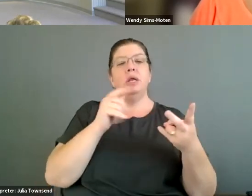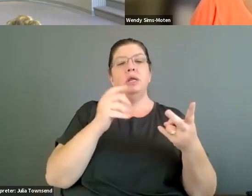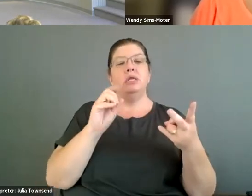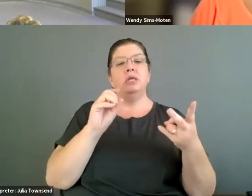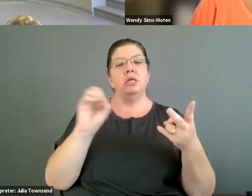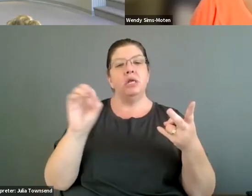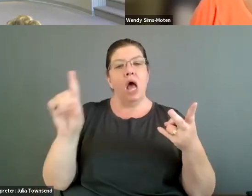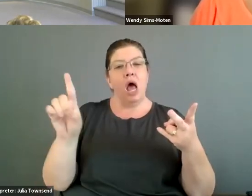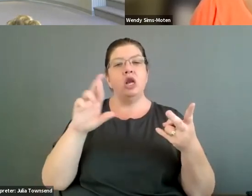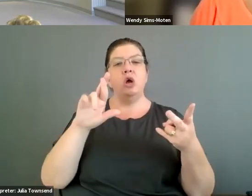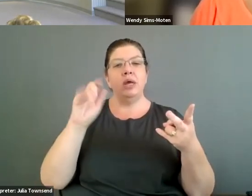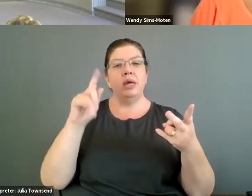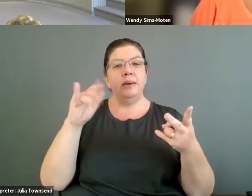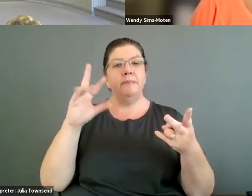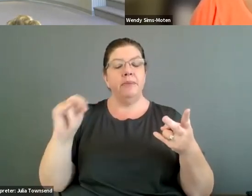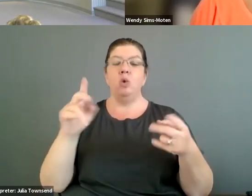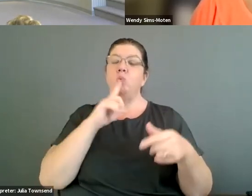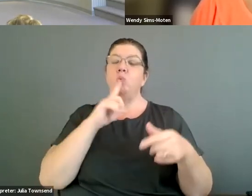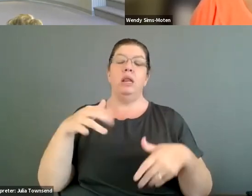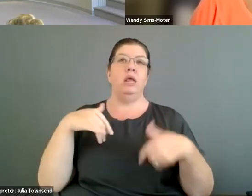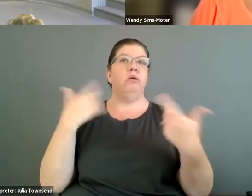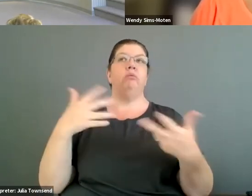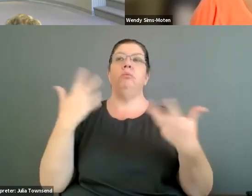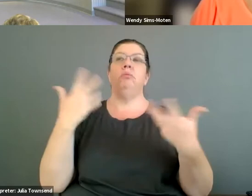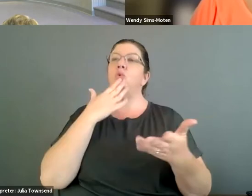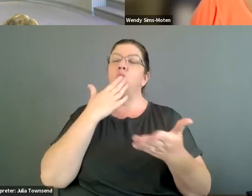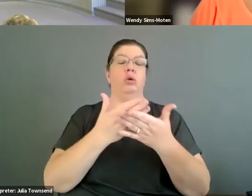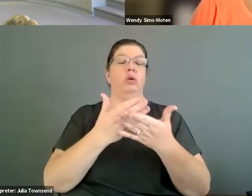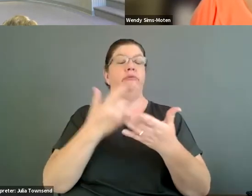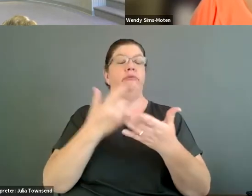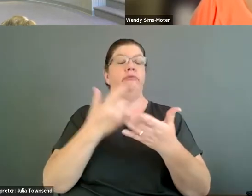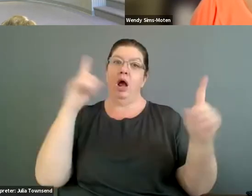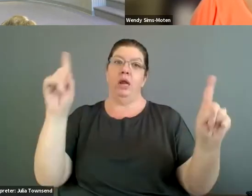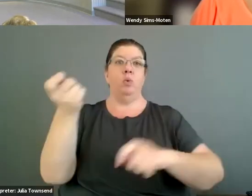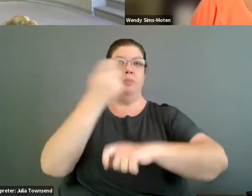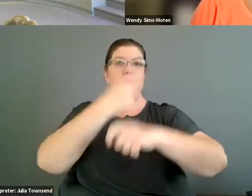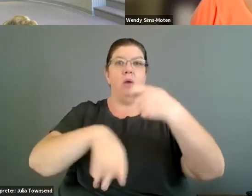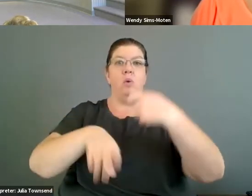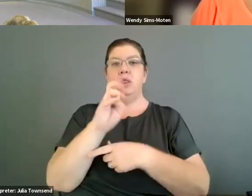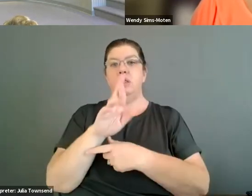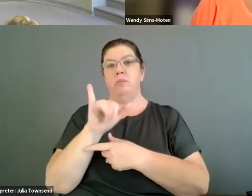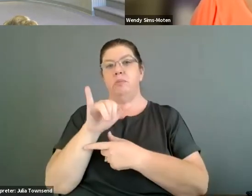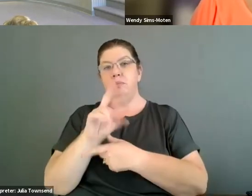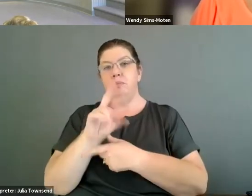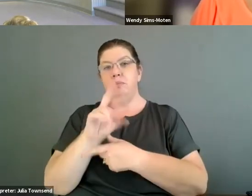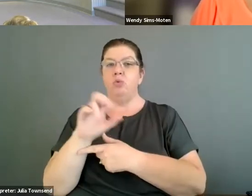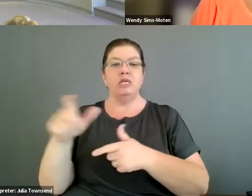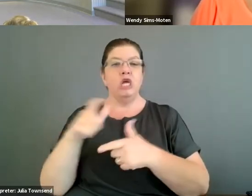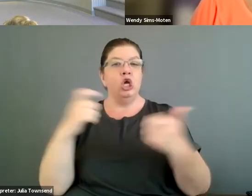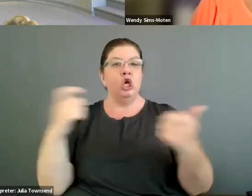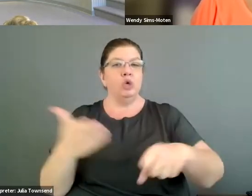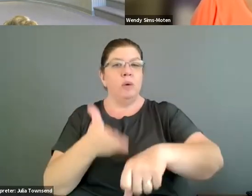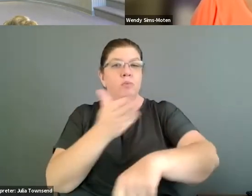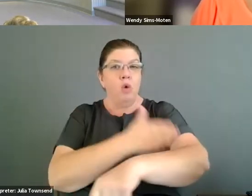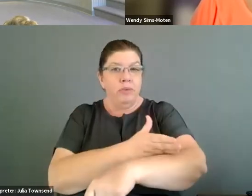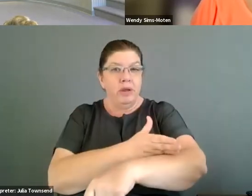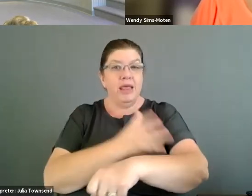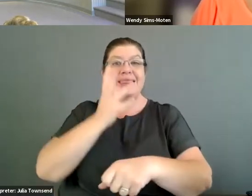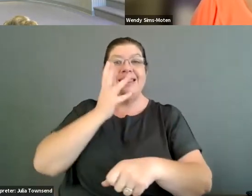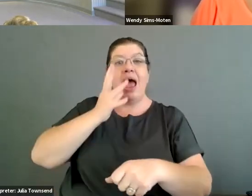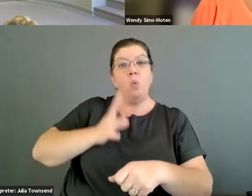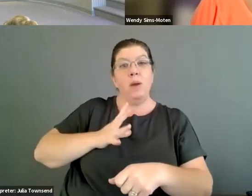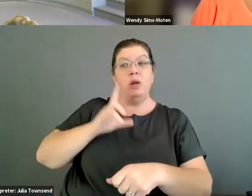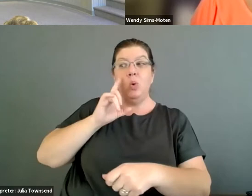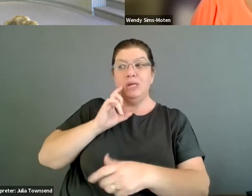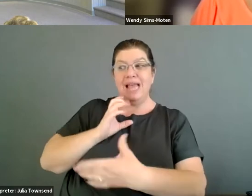overdue. Replacing him with Brian Rouse is a huge improvement. The woman who was sexually